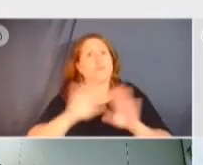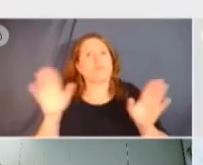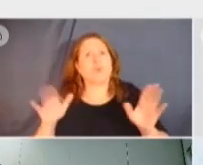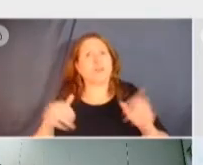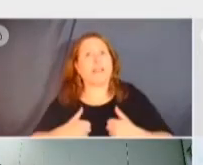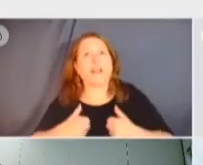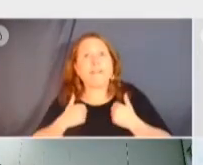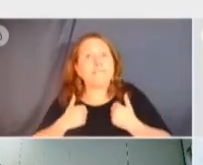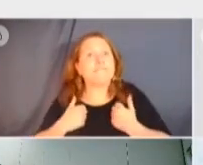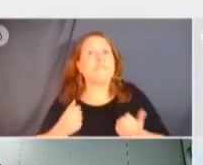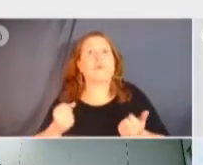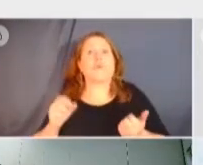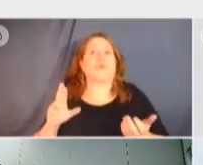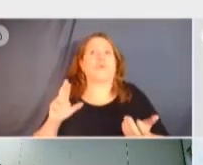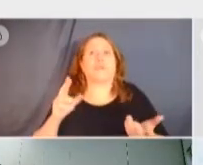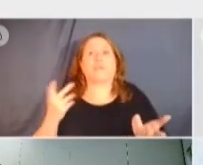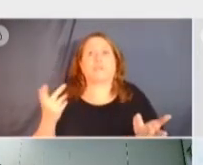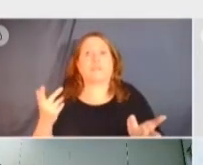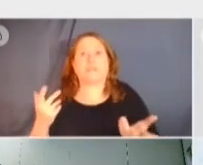on them.